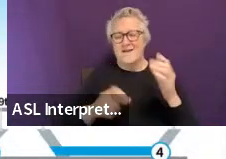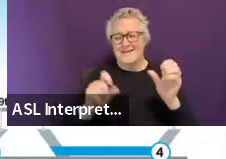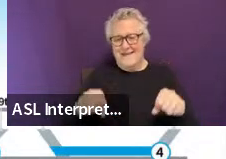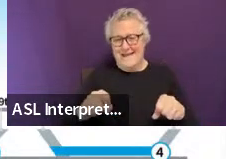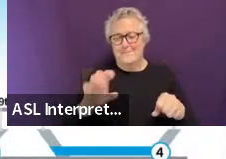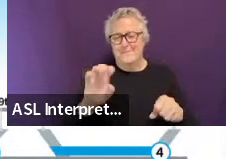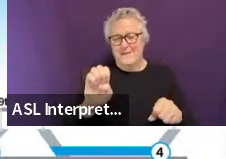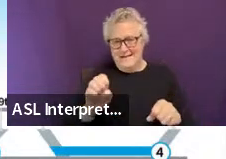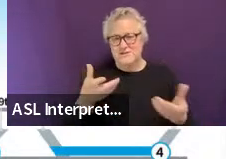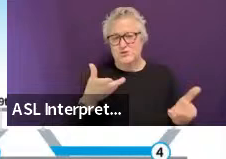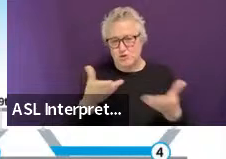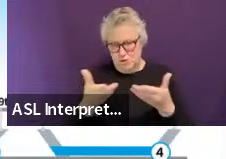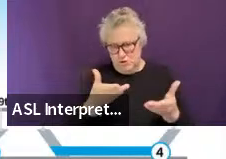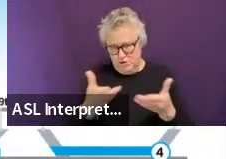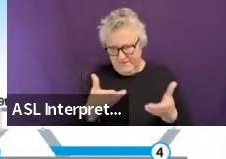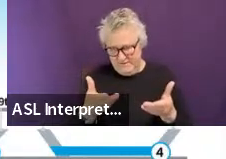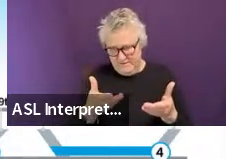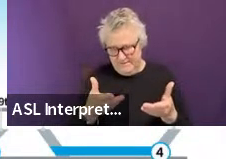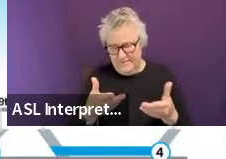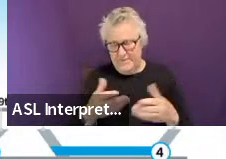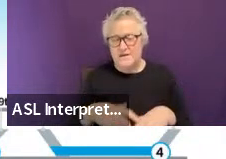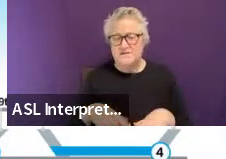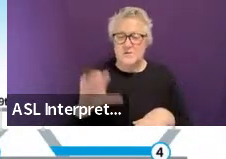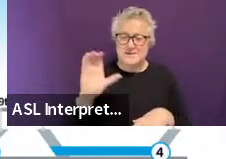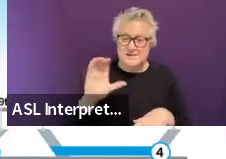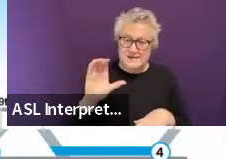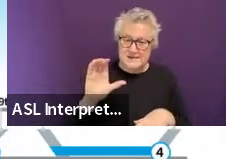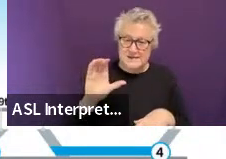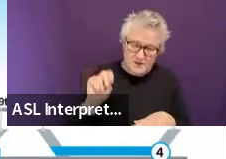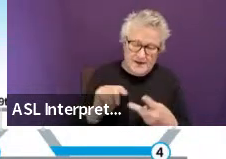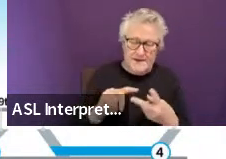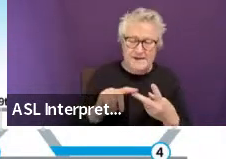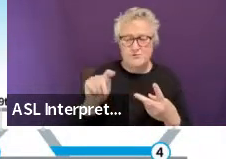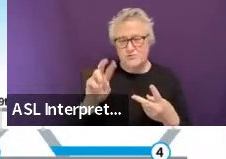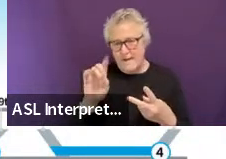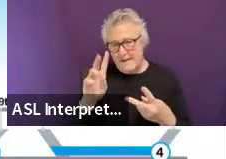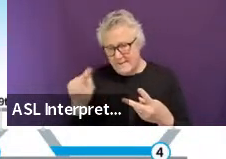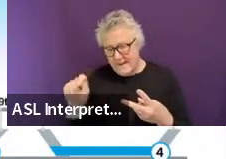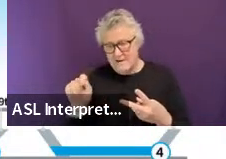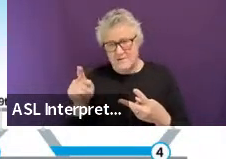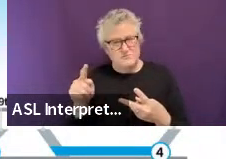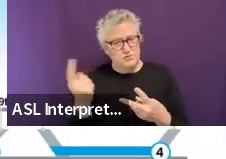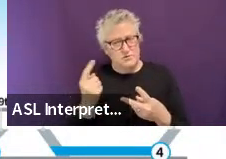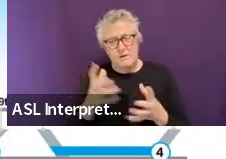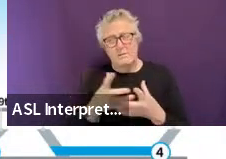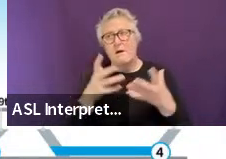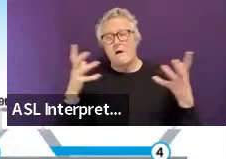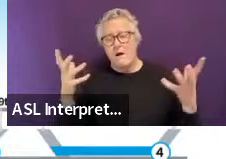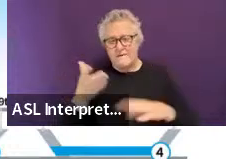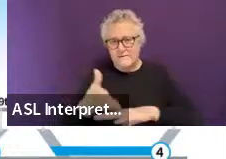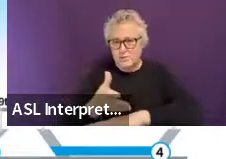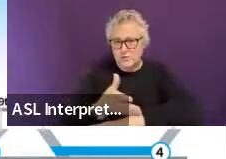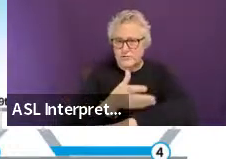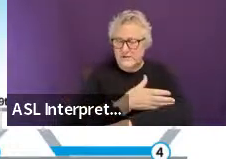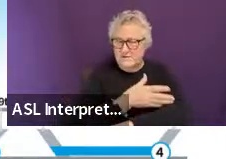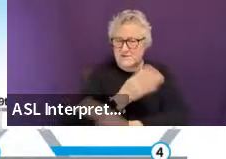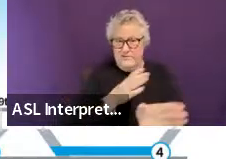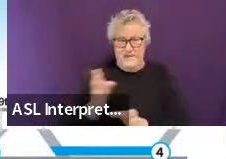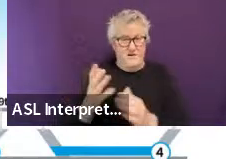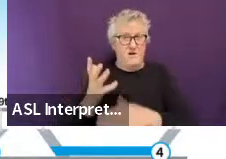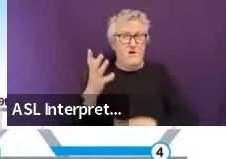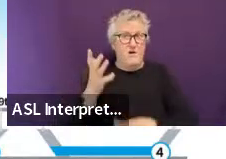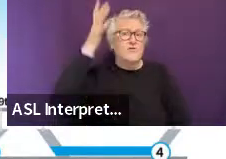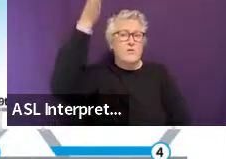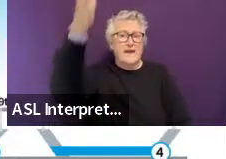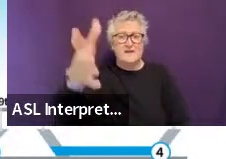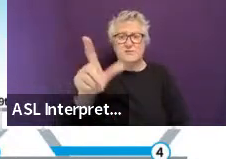today's transit. So CTran, TriMet are doing a lot of improvements that are planned out to 2045 no build. So you get to